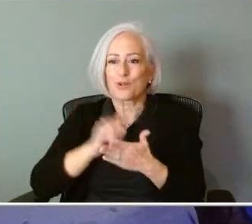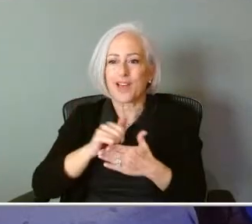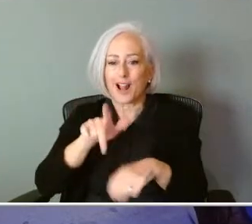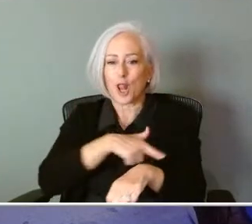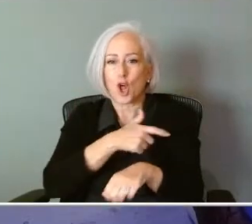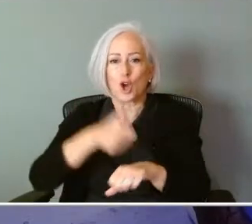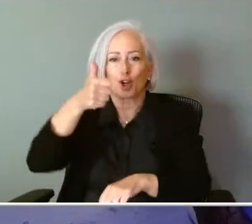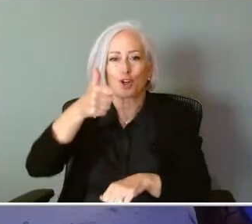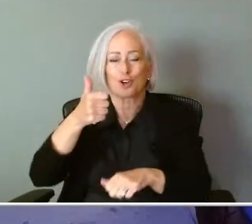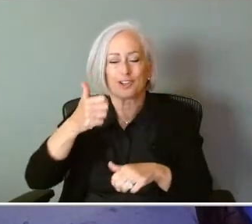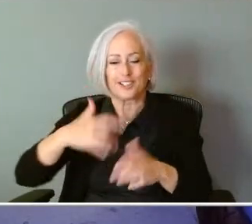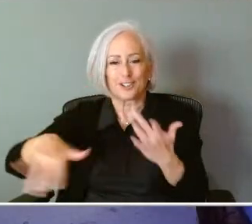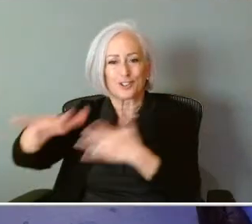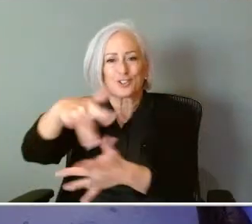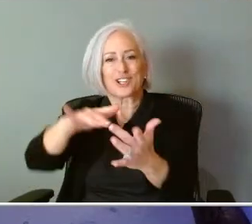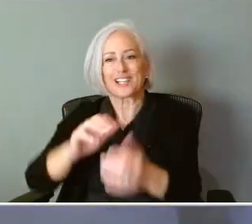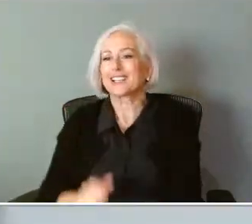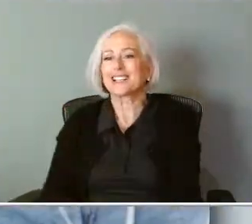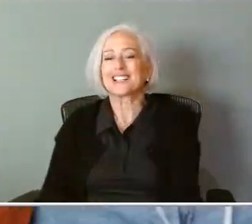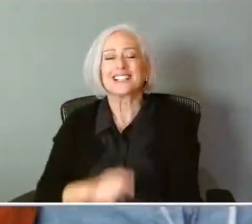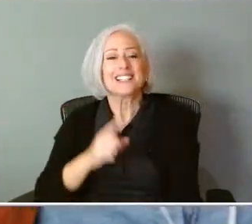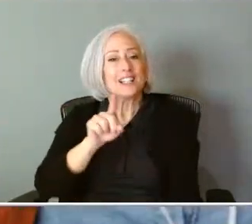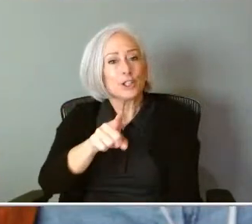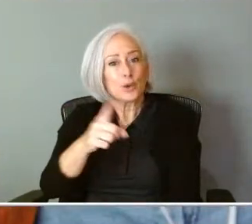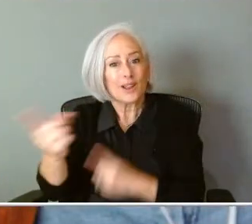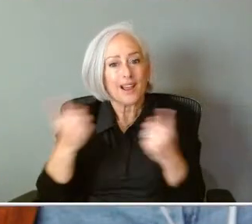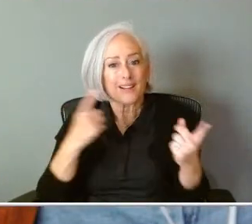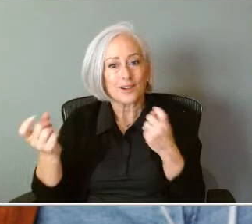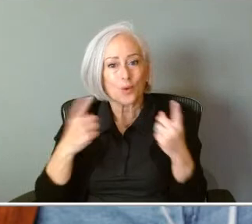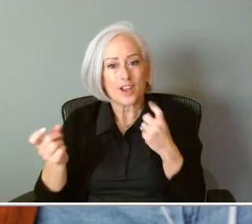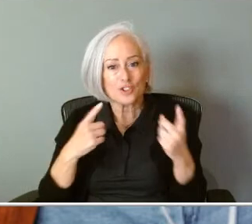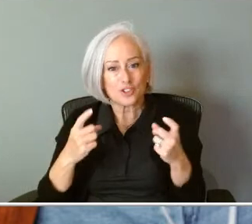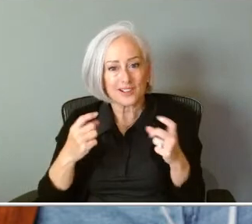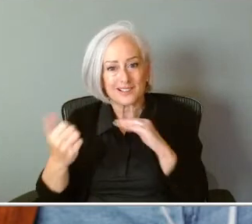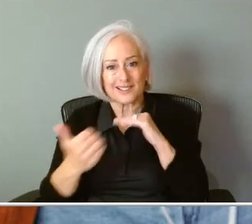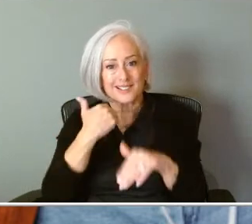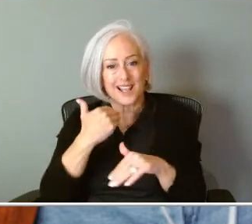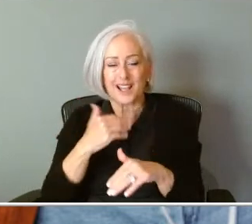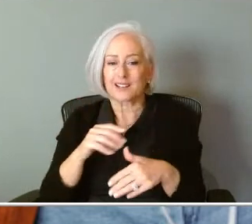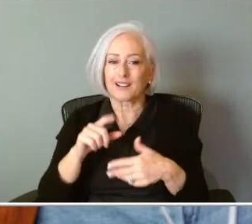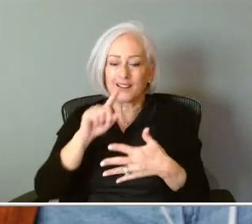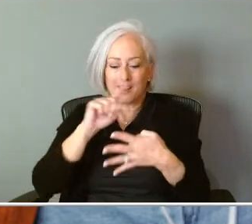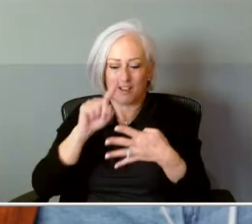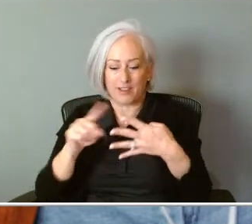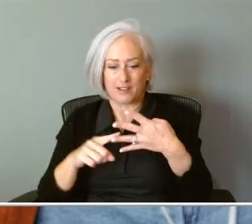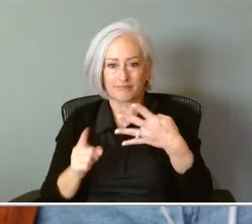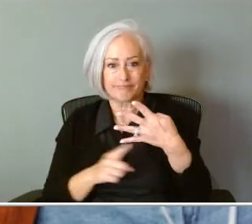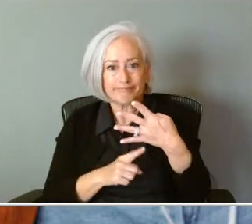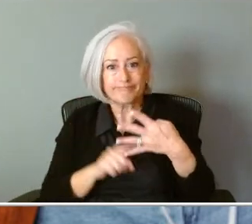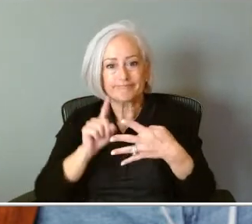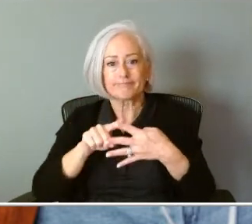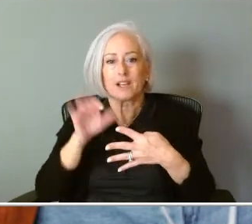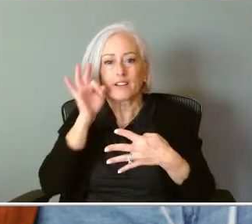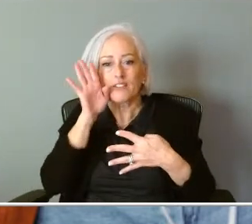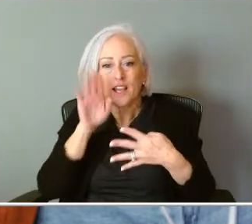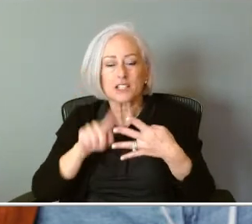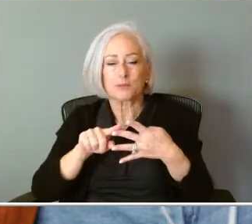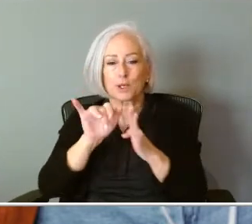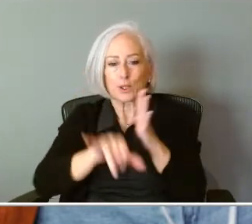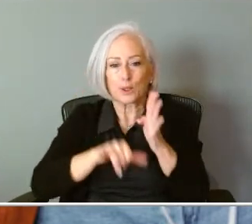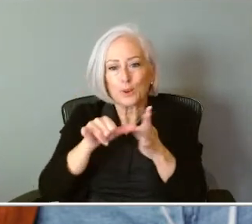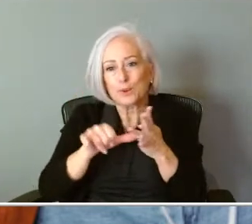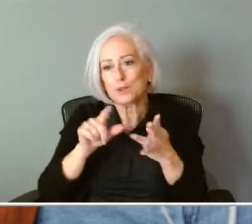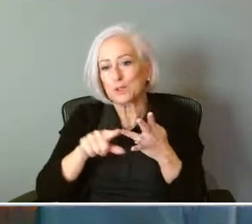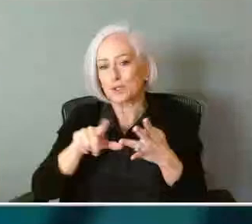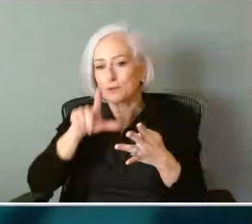to ask your questions. You can use the chat on YouTube or Facebook. You can tweet us or email us at the Medical News Network. That info is right there on your screen. Let's get a